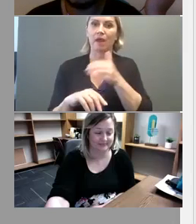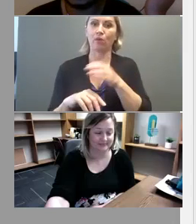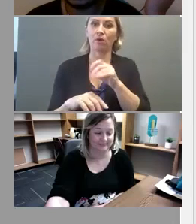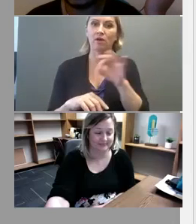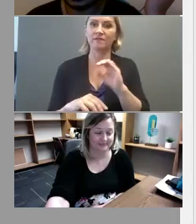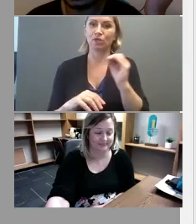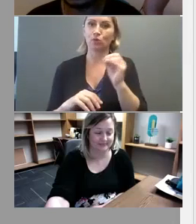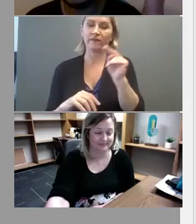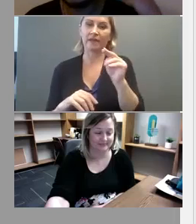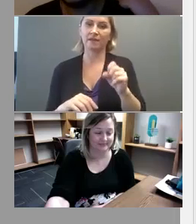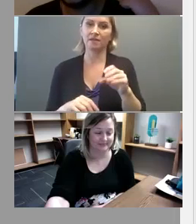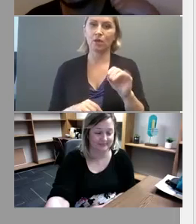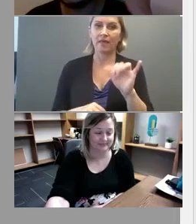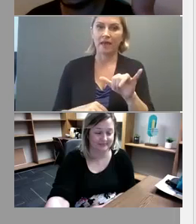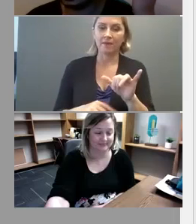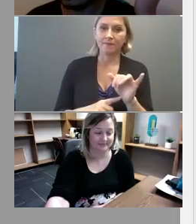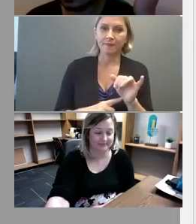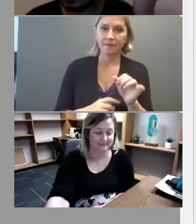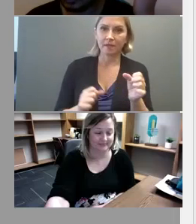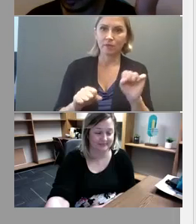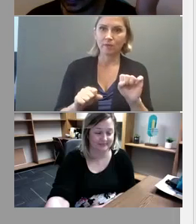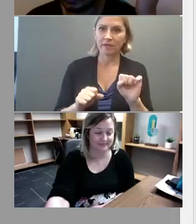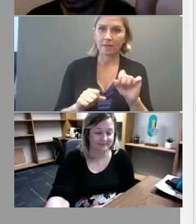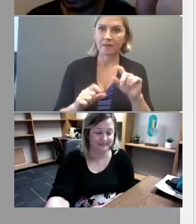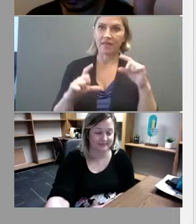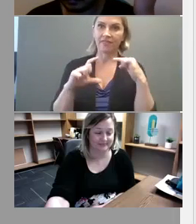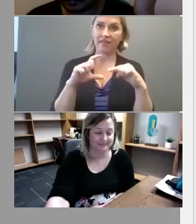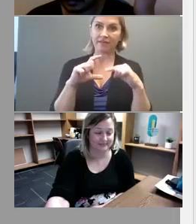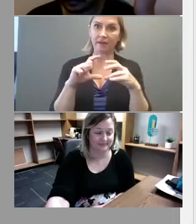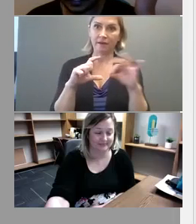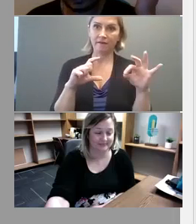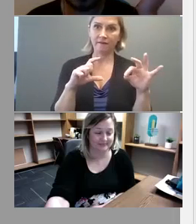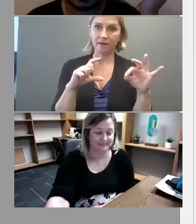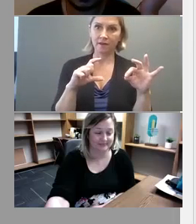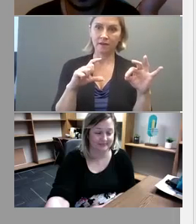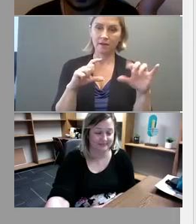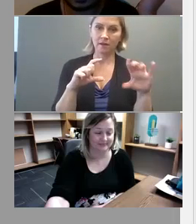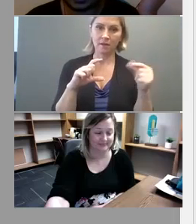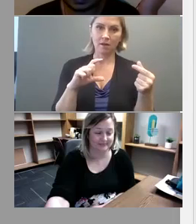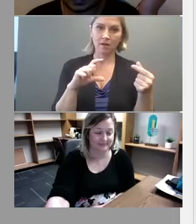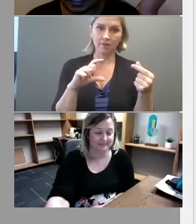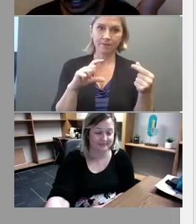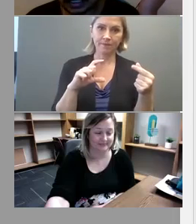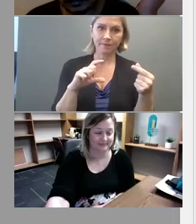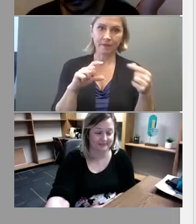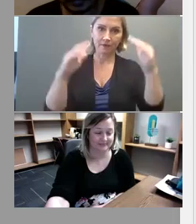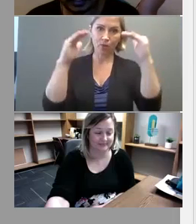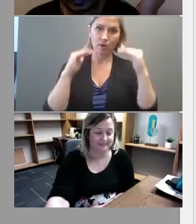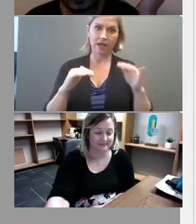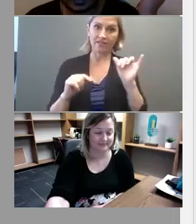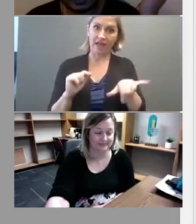that the time complexity for this is going to be theta of log n, right? For this,